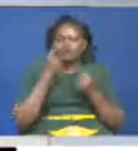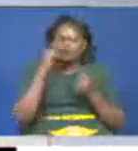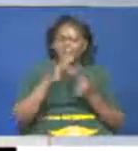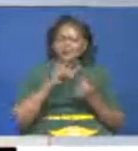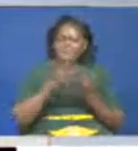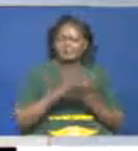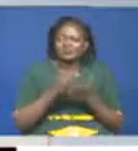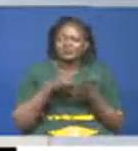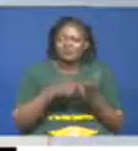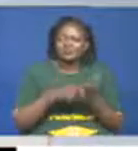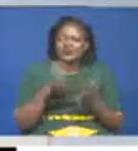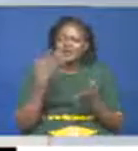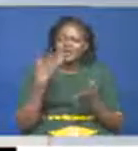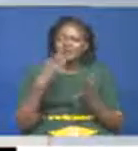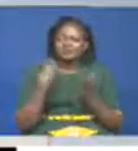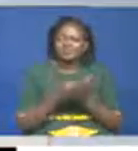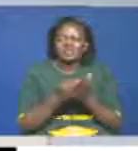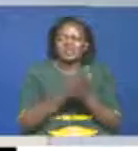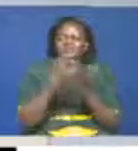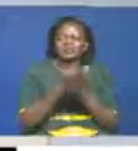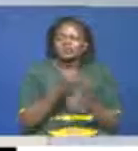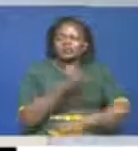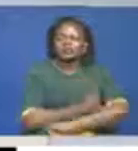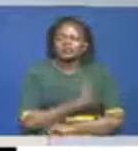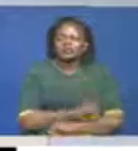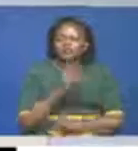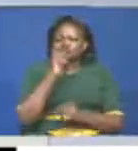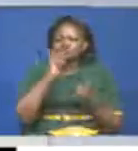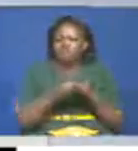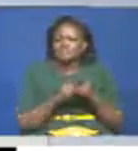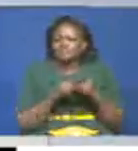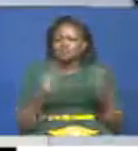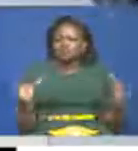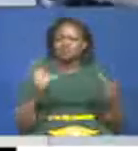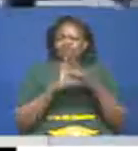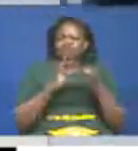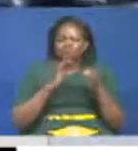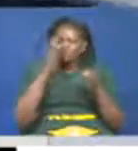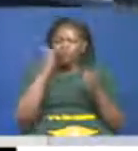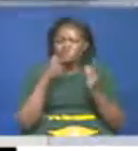green financing, financial institutions are looking towards collaborations